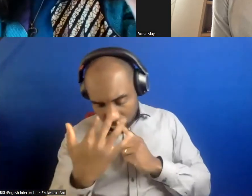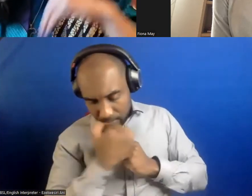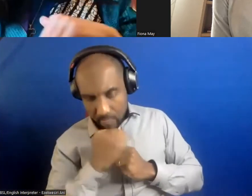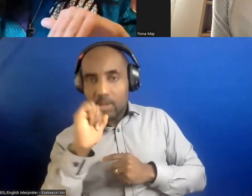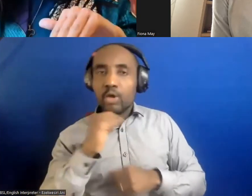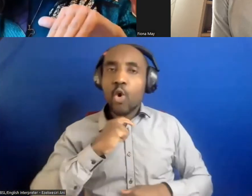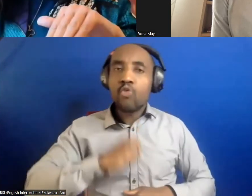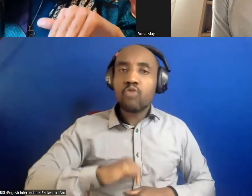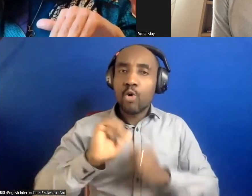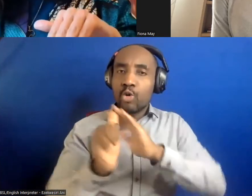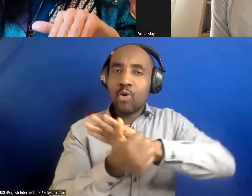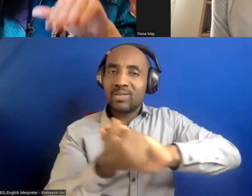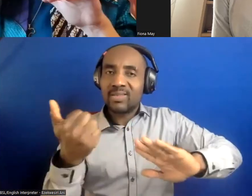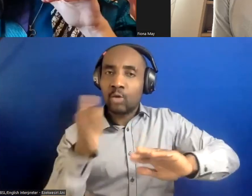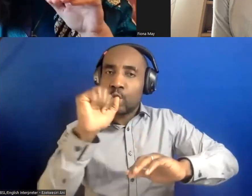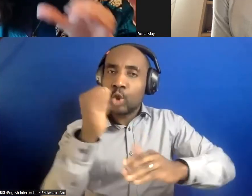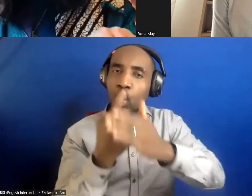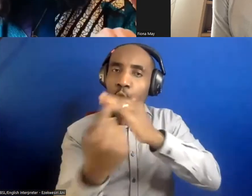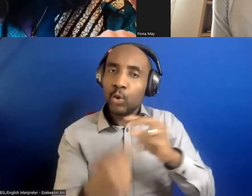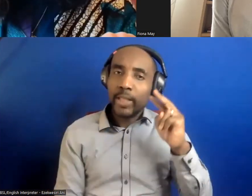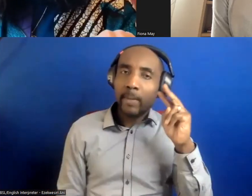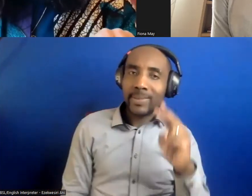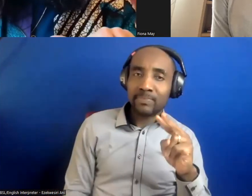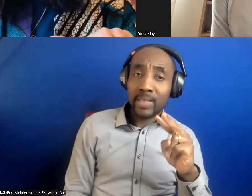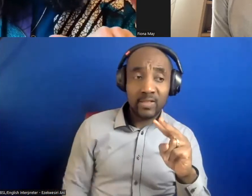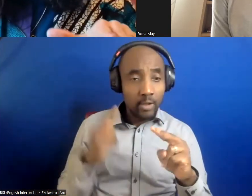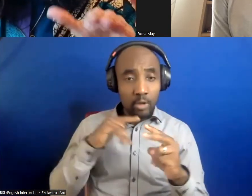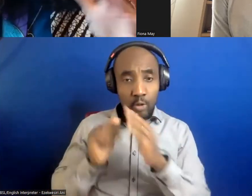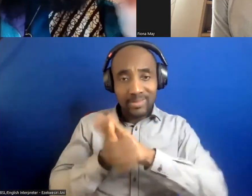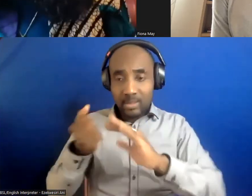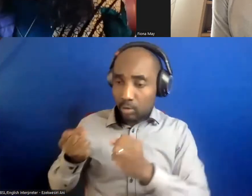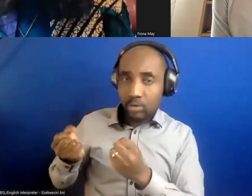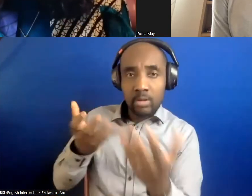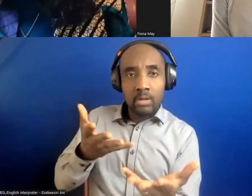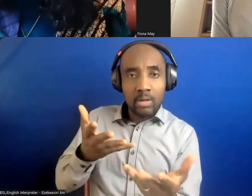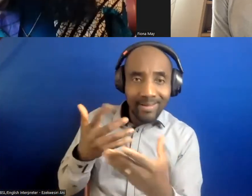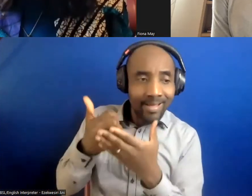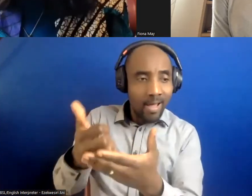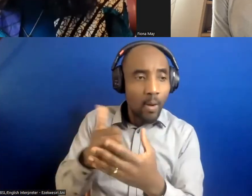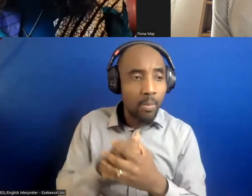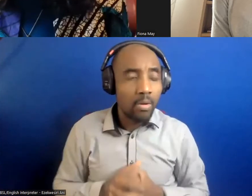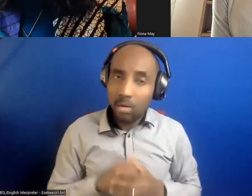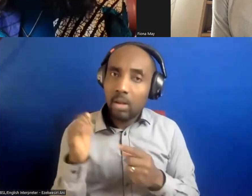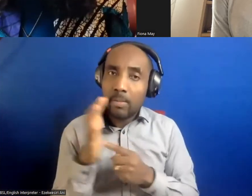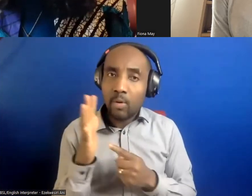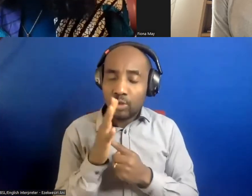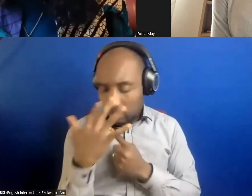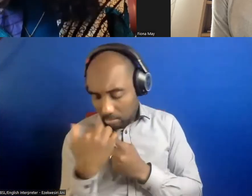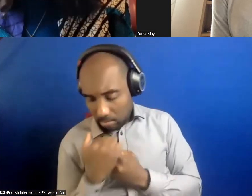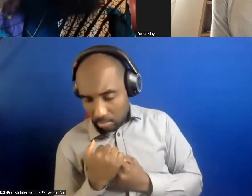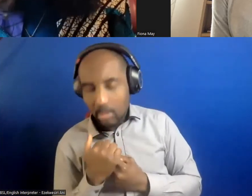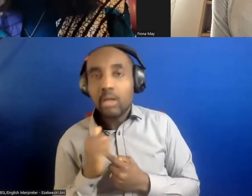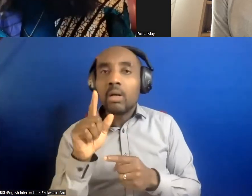finding your unique perspective and how you can contribute to the agenda. And often a lot of people on this call today